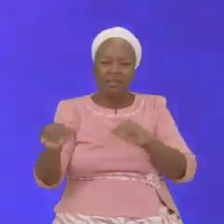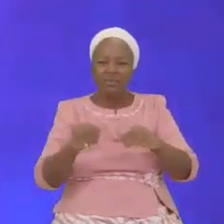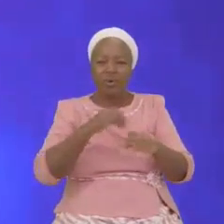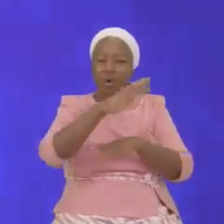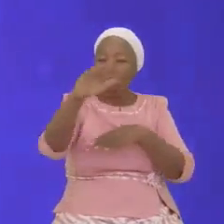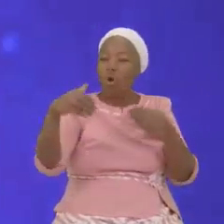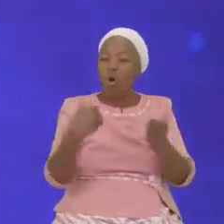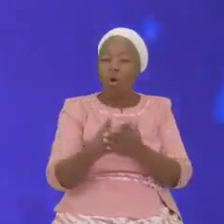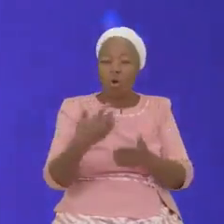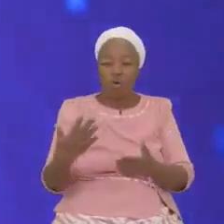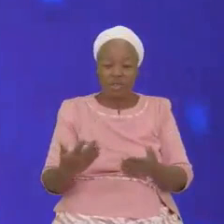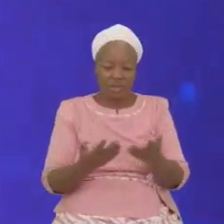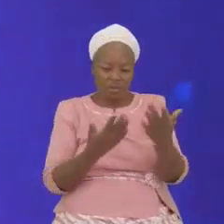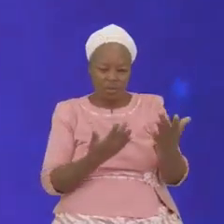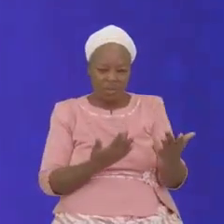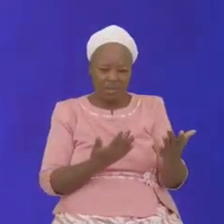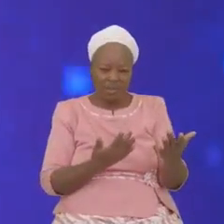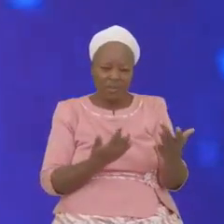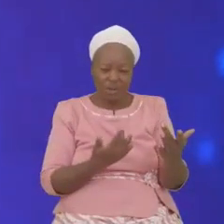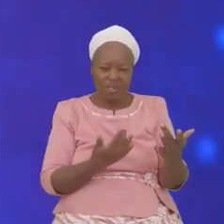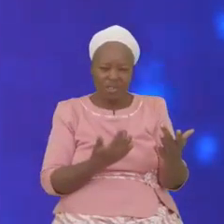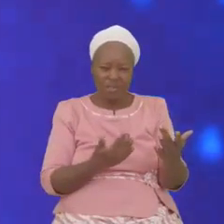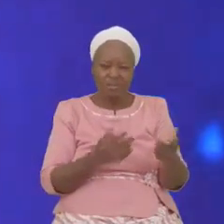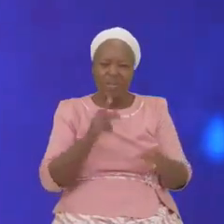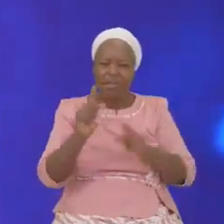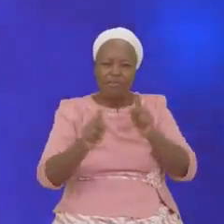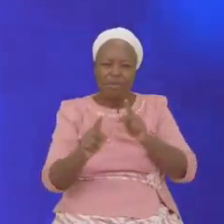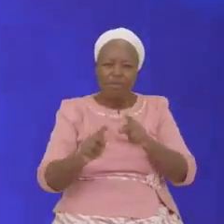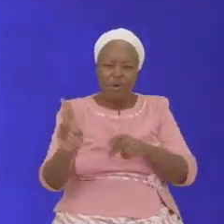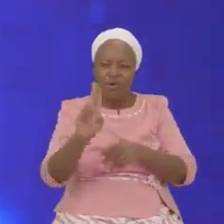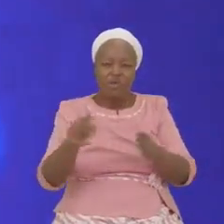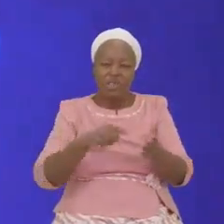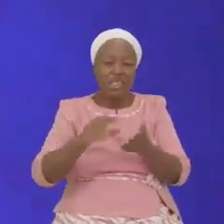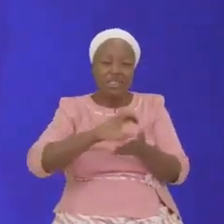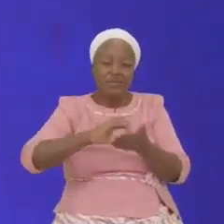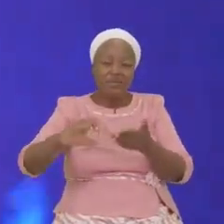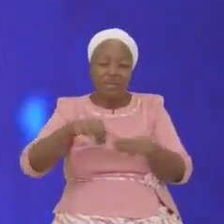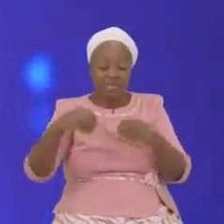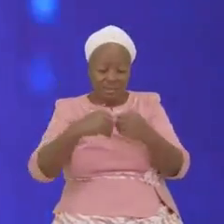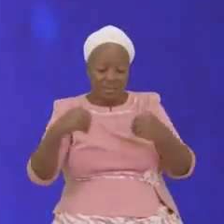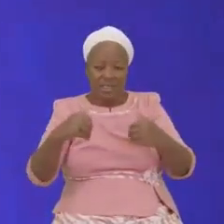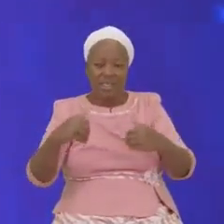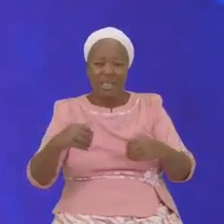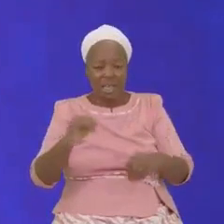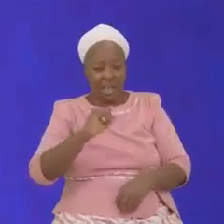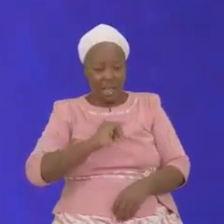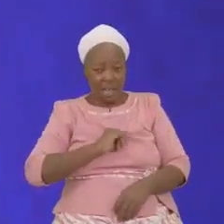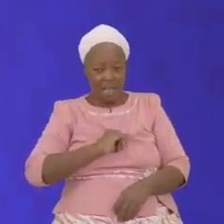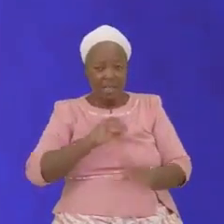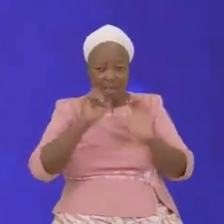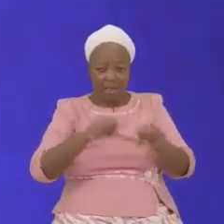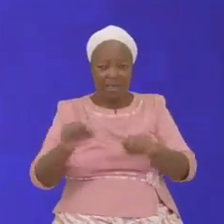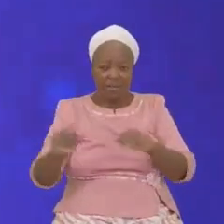things. Hold on. You know, people quote this verse in isolation. I can